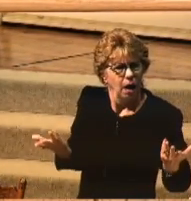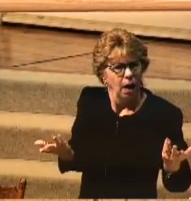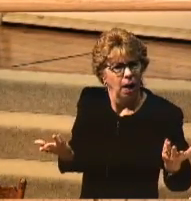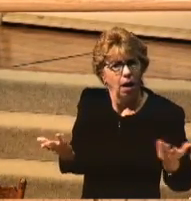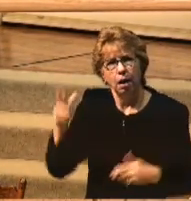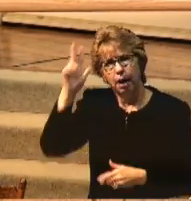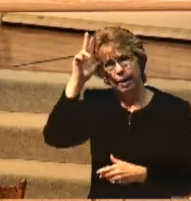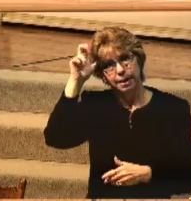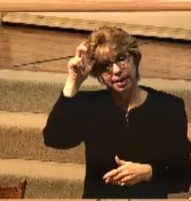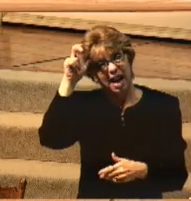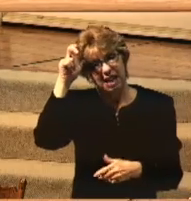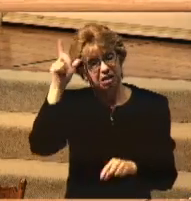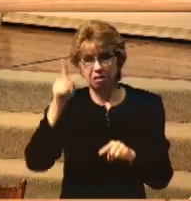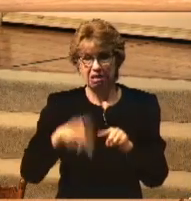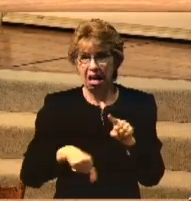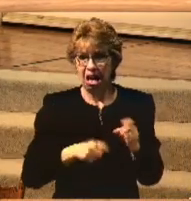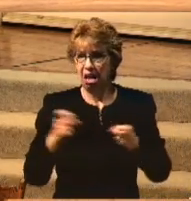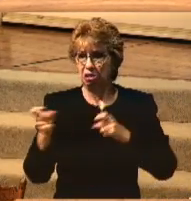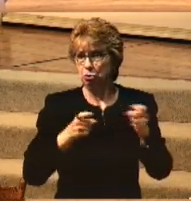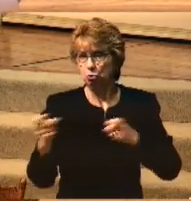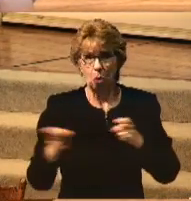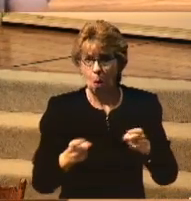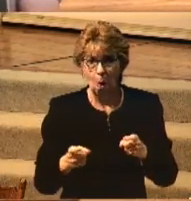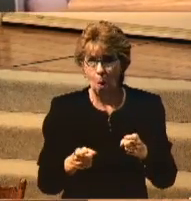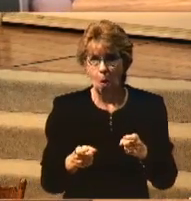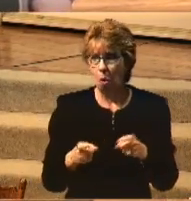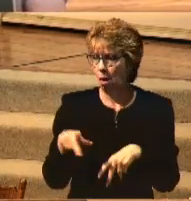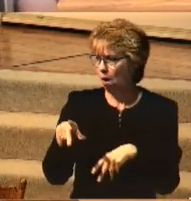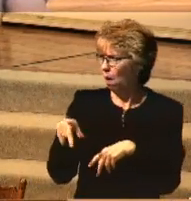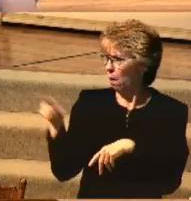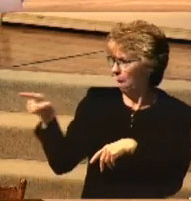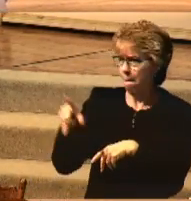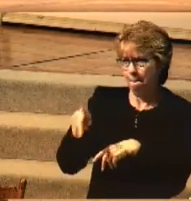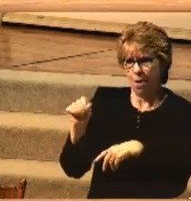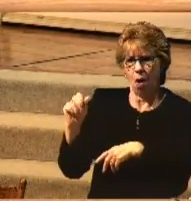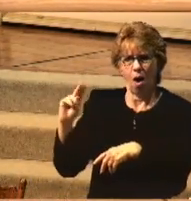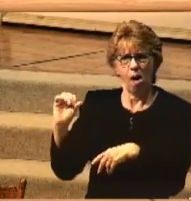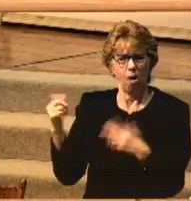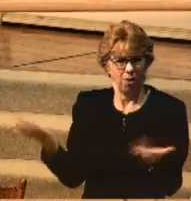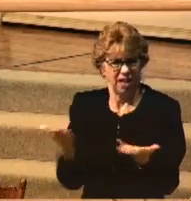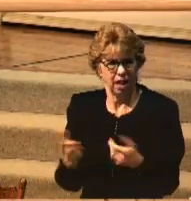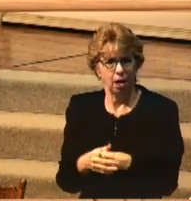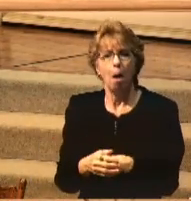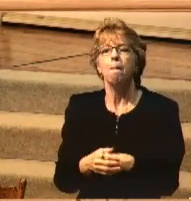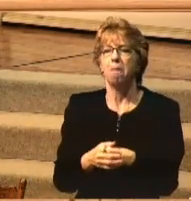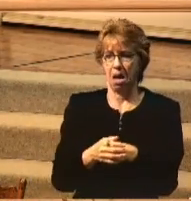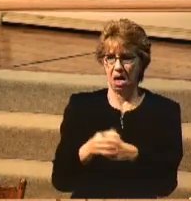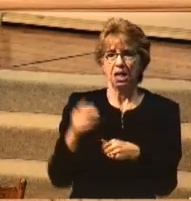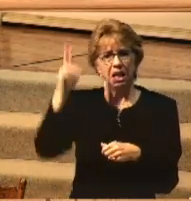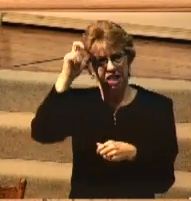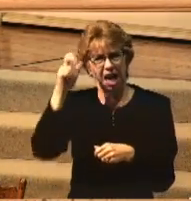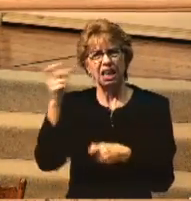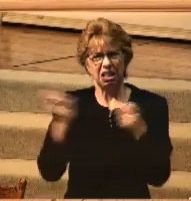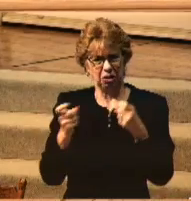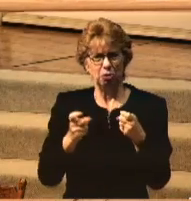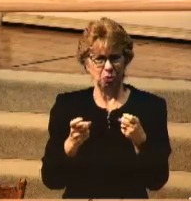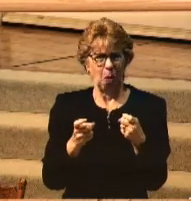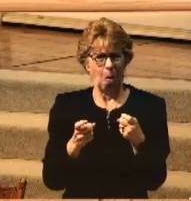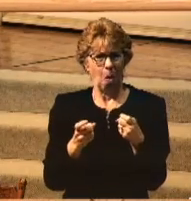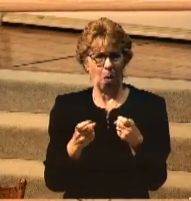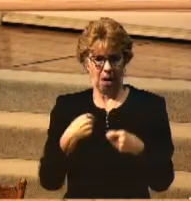Satan couldn't take charge and couldn't take control when Paul was here, but he can take control while I'm here and dwell with the Holy Spirit. That's